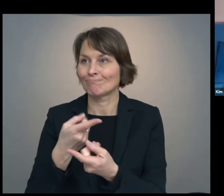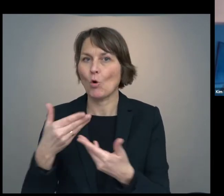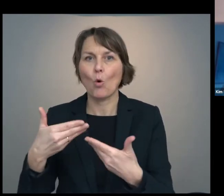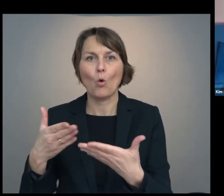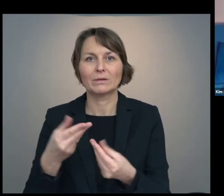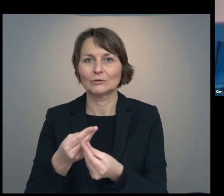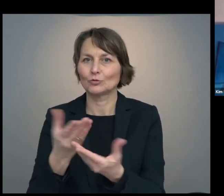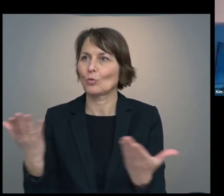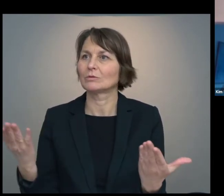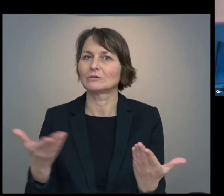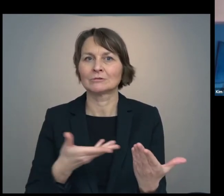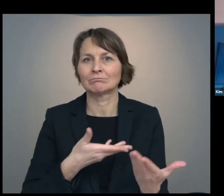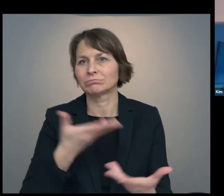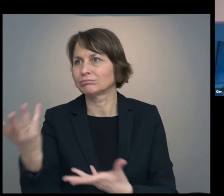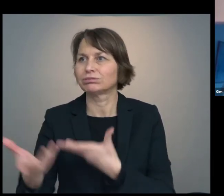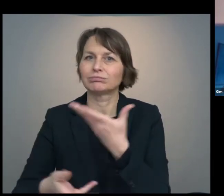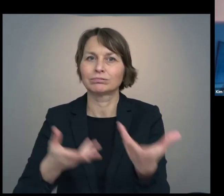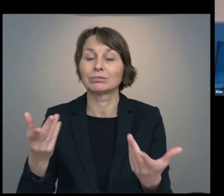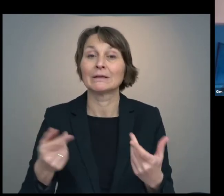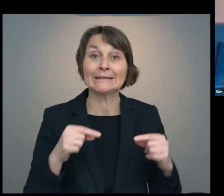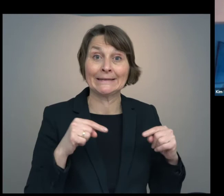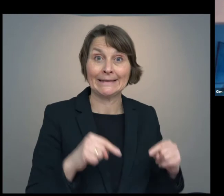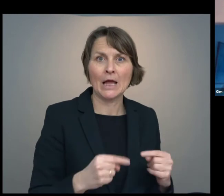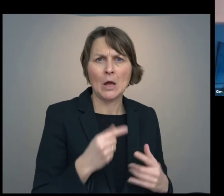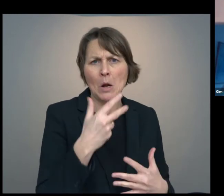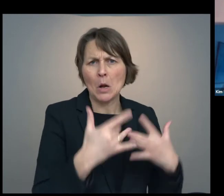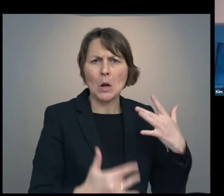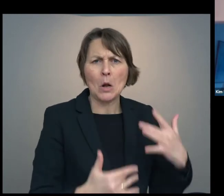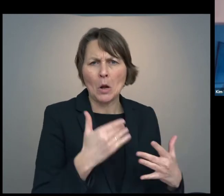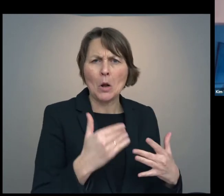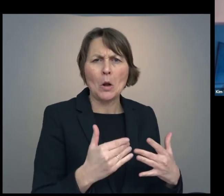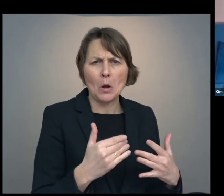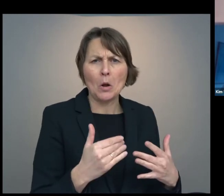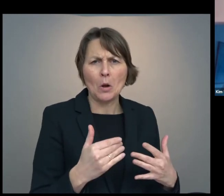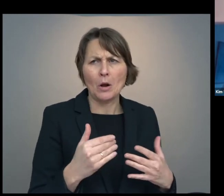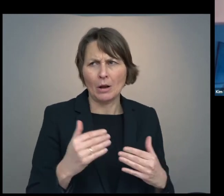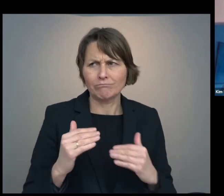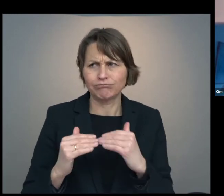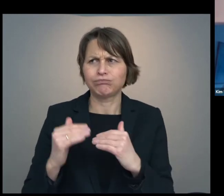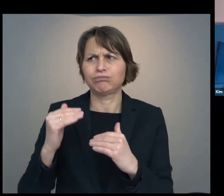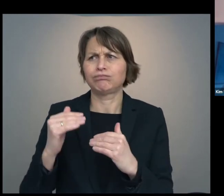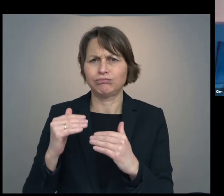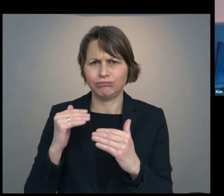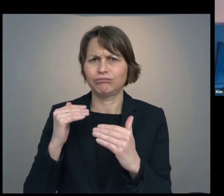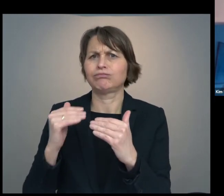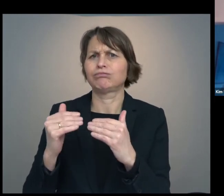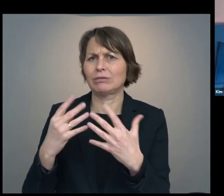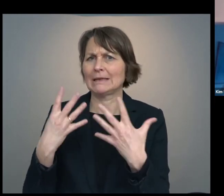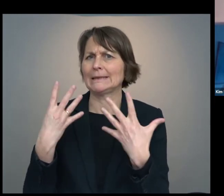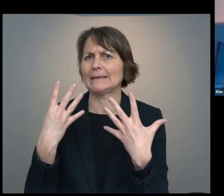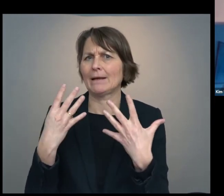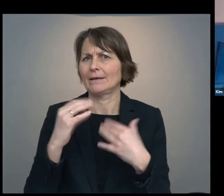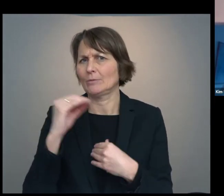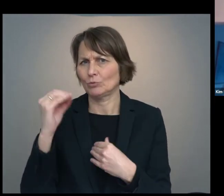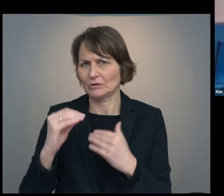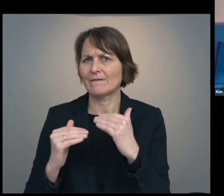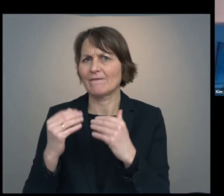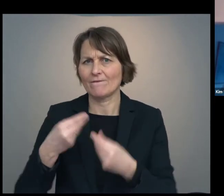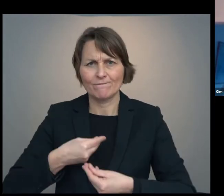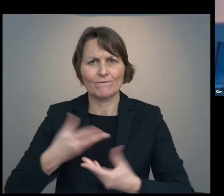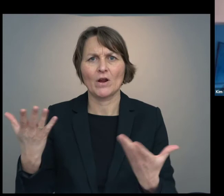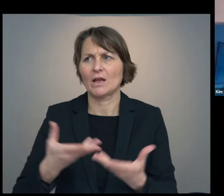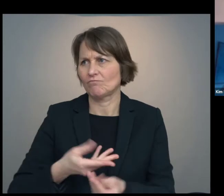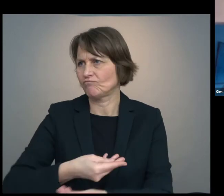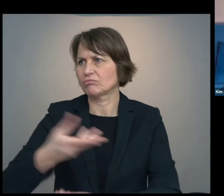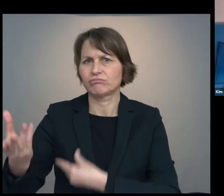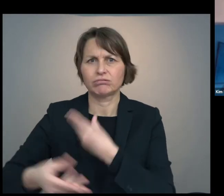on the free version, and nowadays with the numbers, it's far higher than 90%, which is on